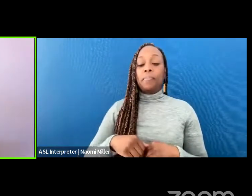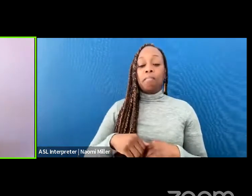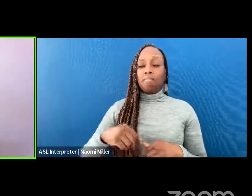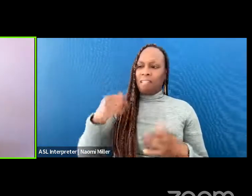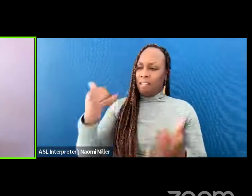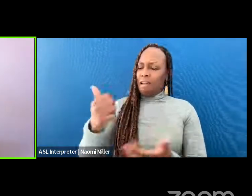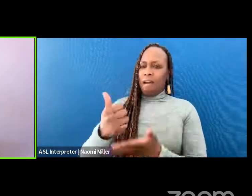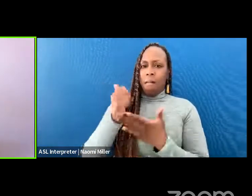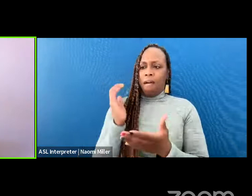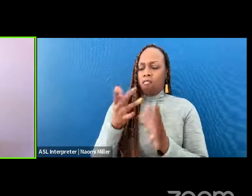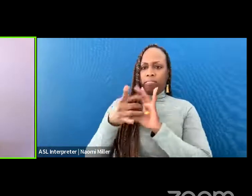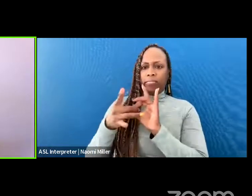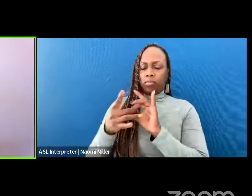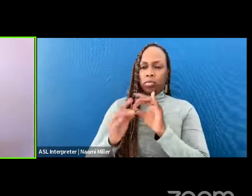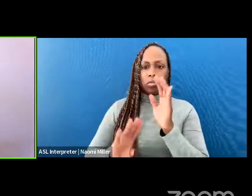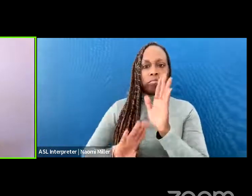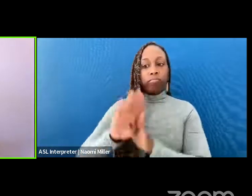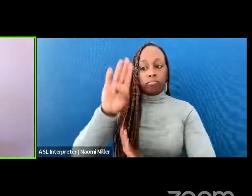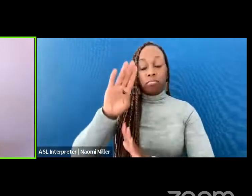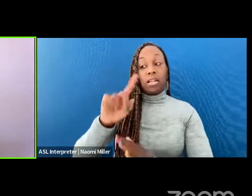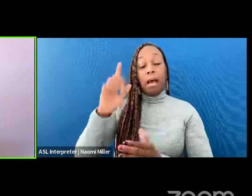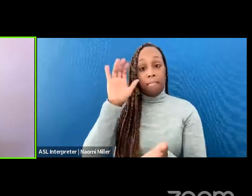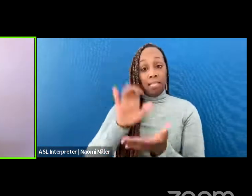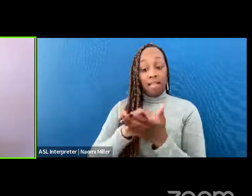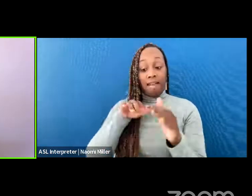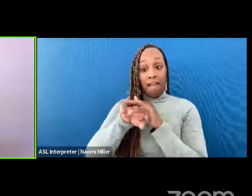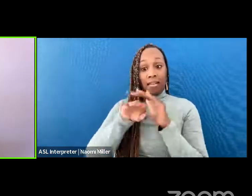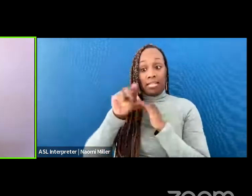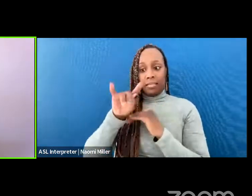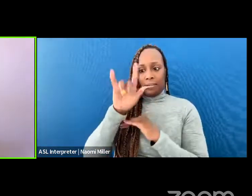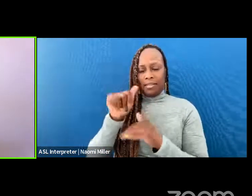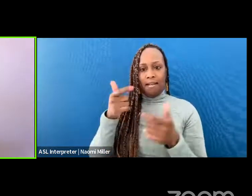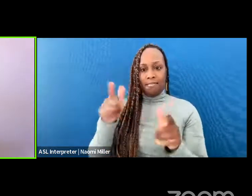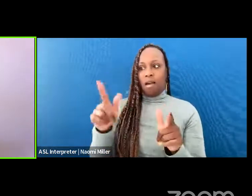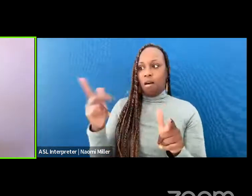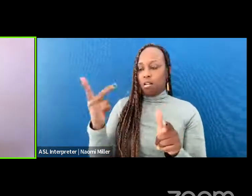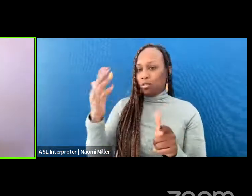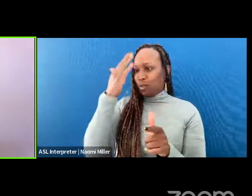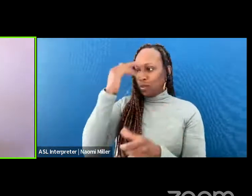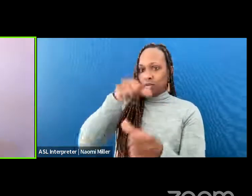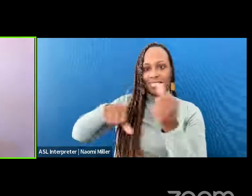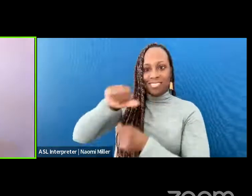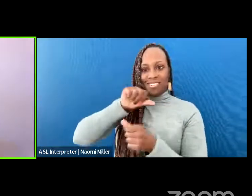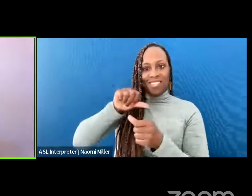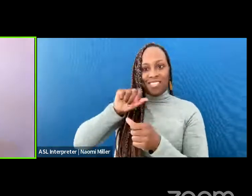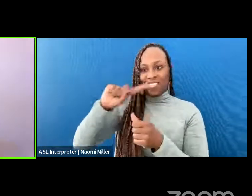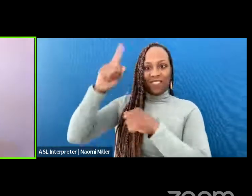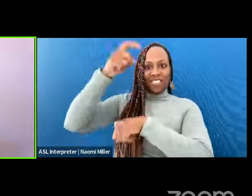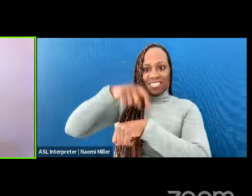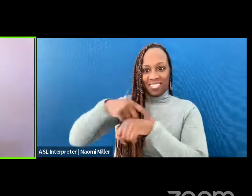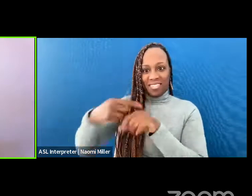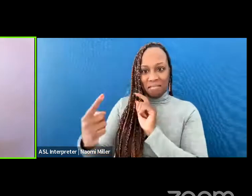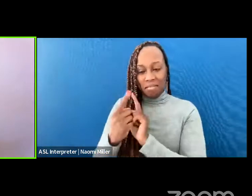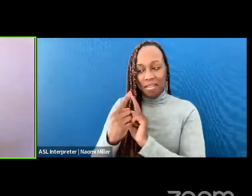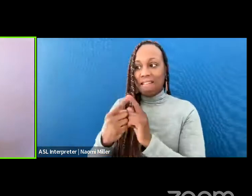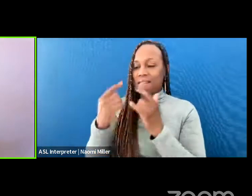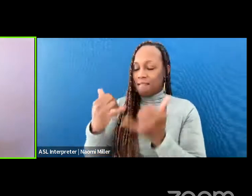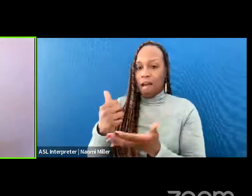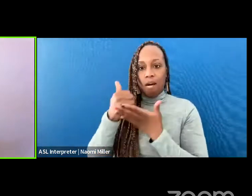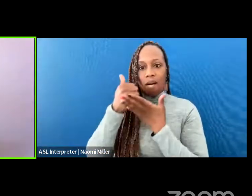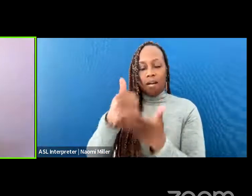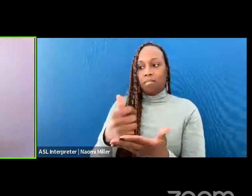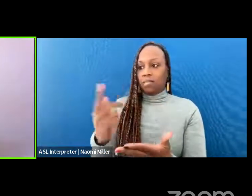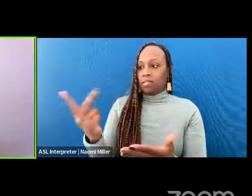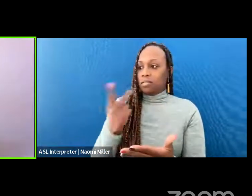it was access intimacy that even allowed for us to get to know each other in the first place, and now creates the capacity